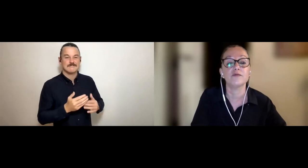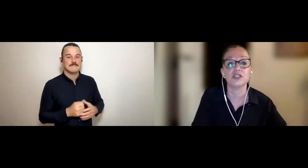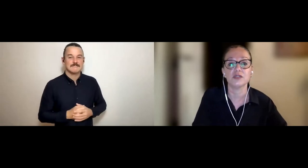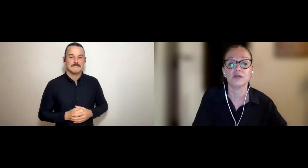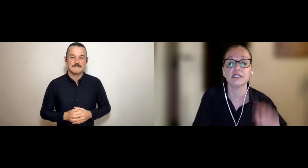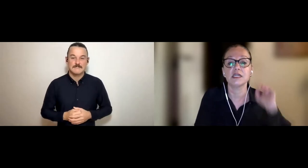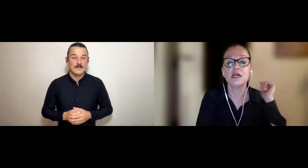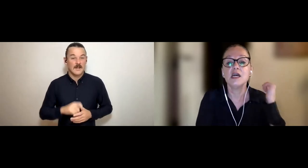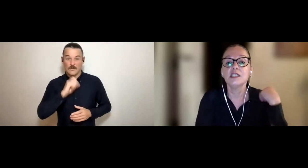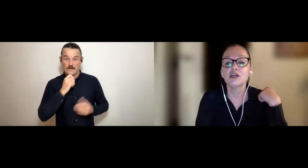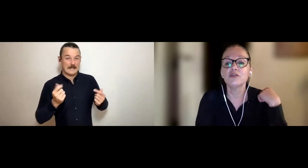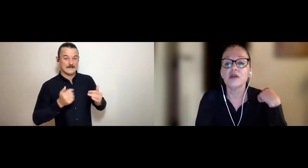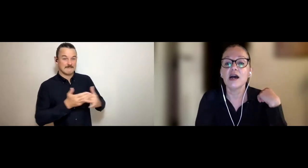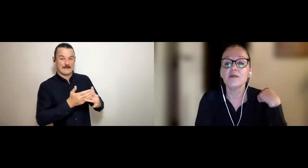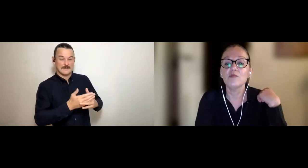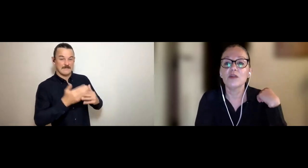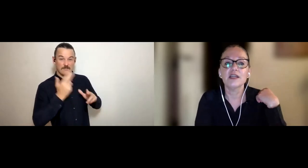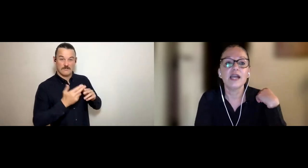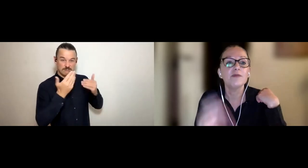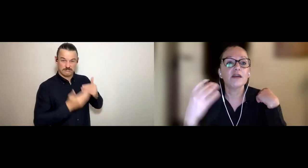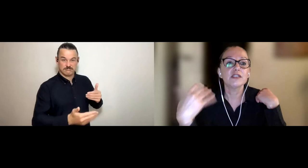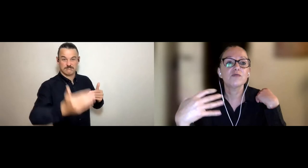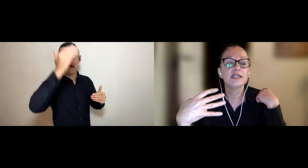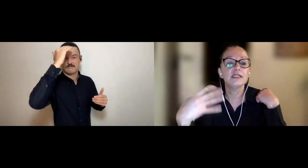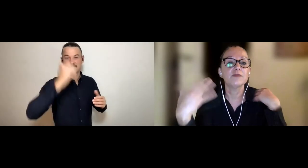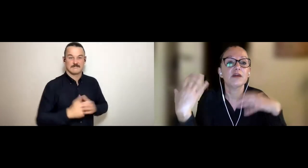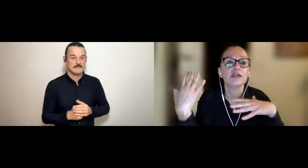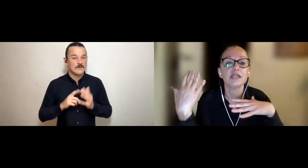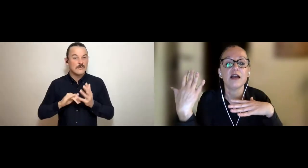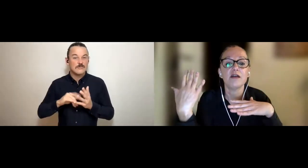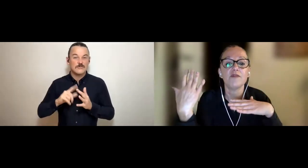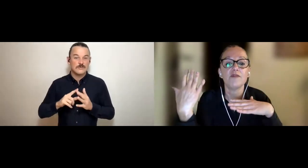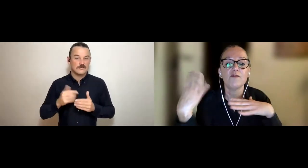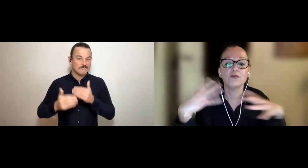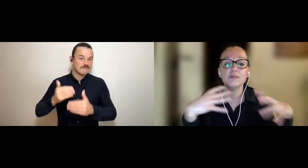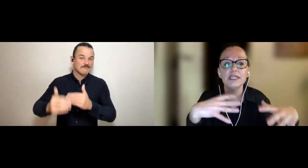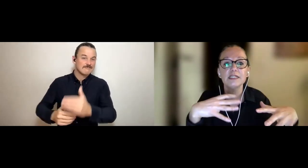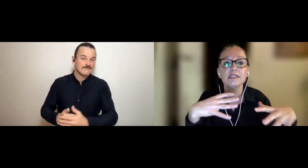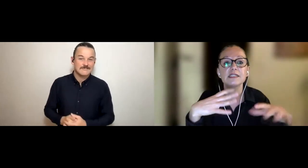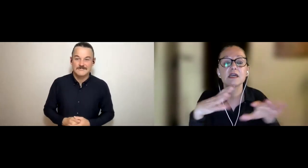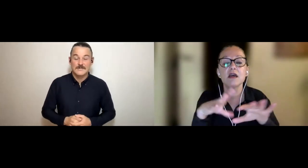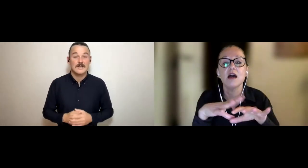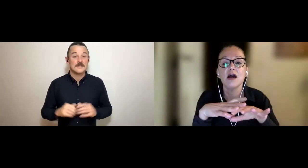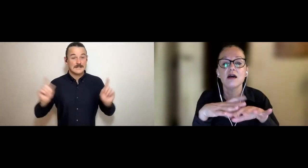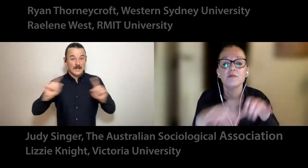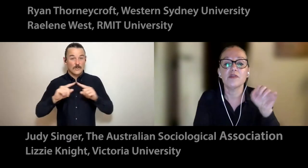life, which is great. So what I'm going to, how we're going to run it is we're going to have our four speakers,